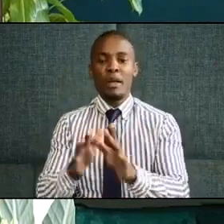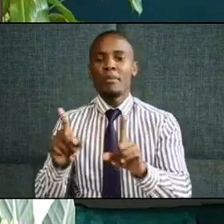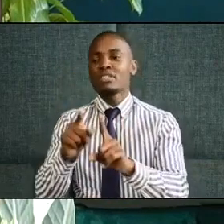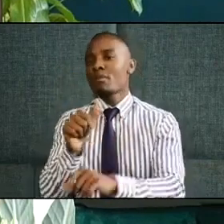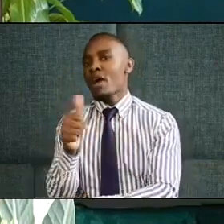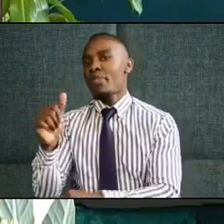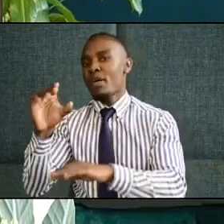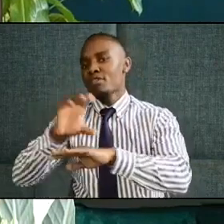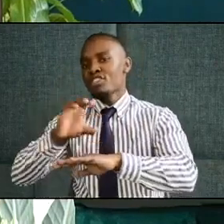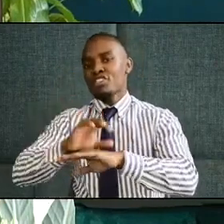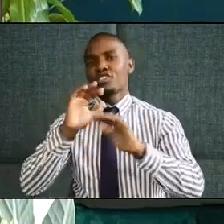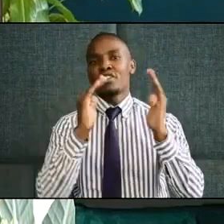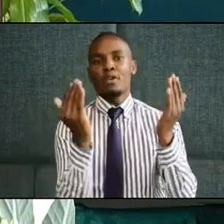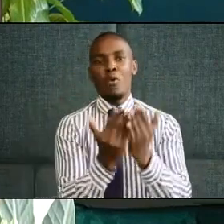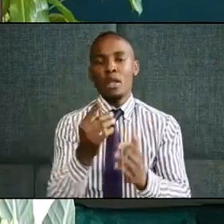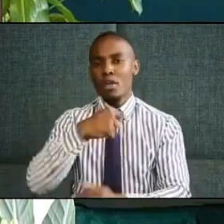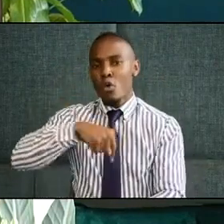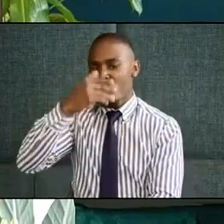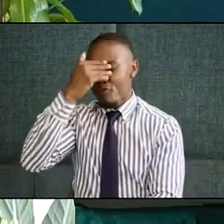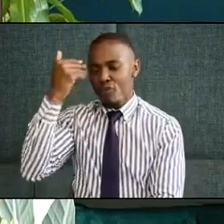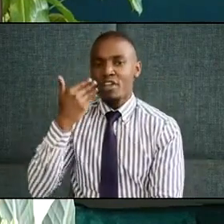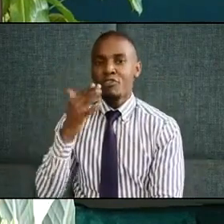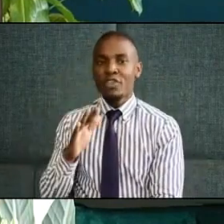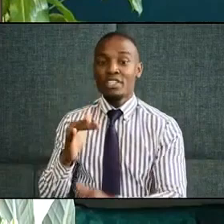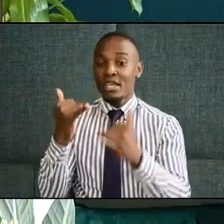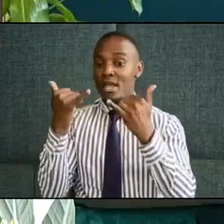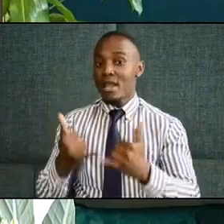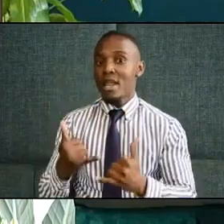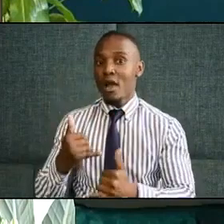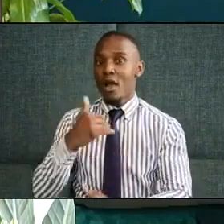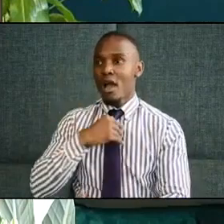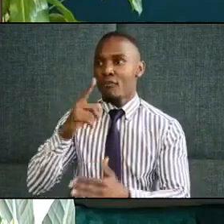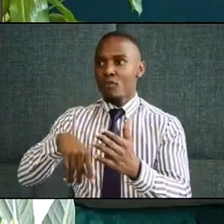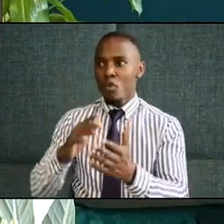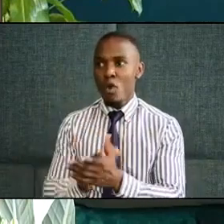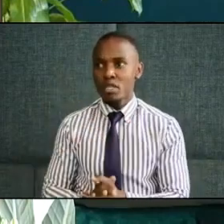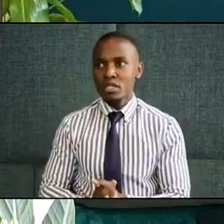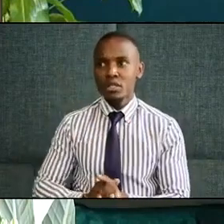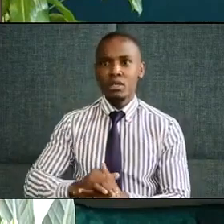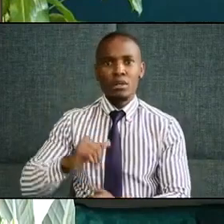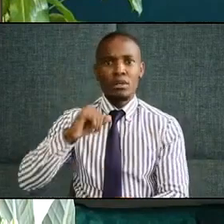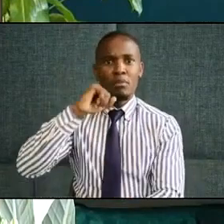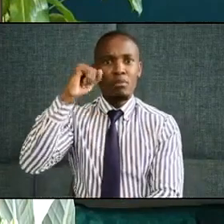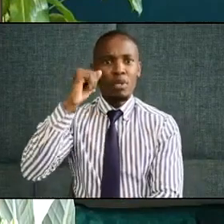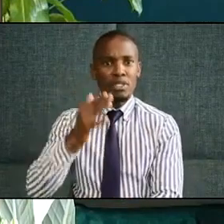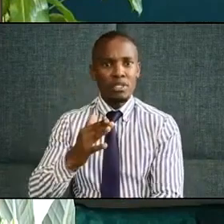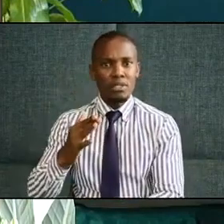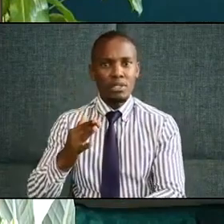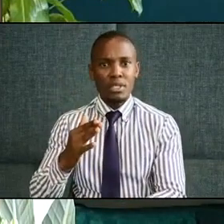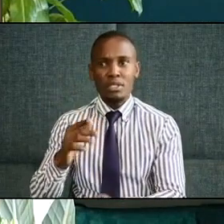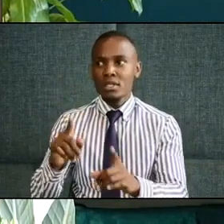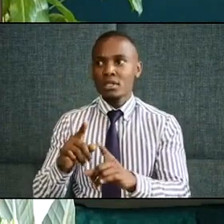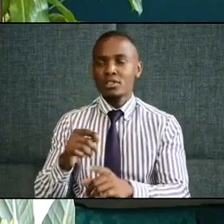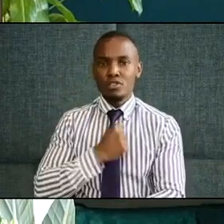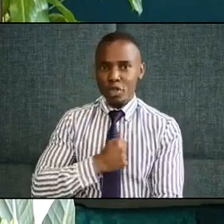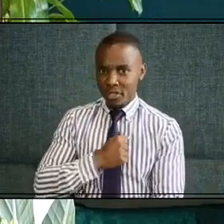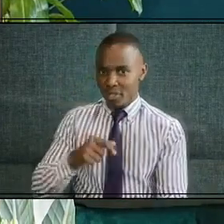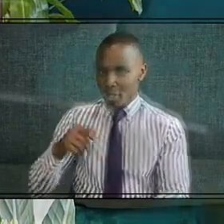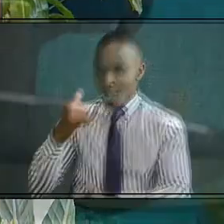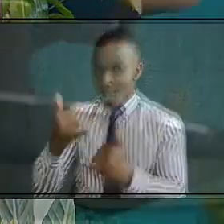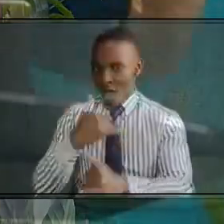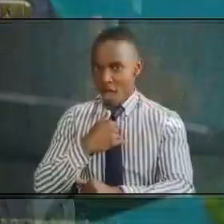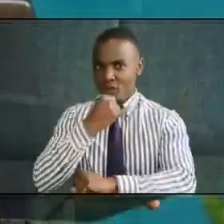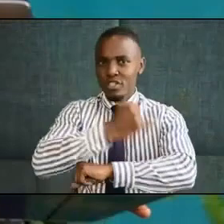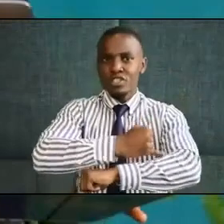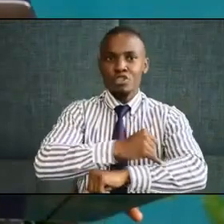the world. We have forgotten. Now we have institutions. Now we have schools. Now we have members